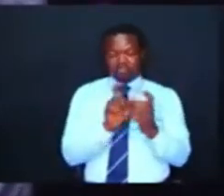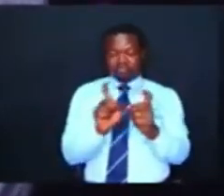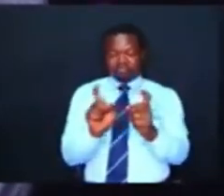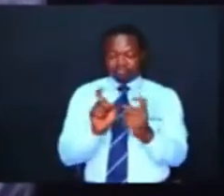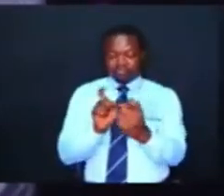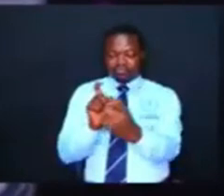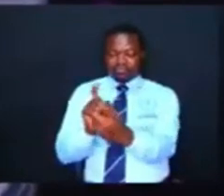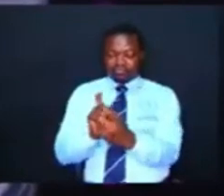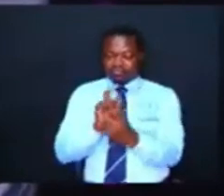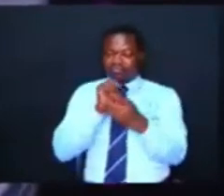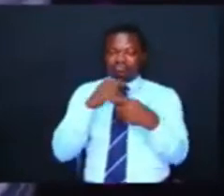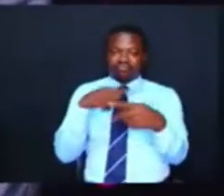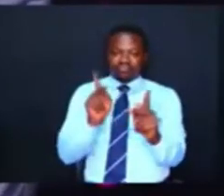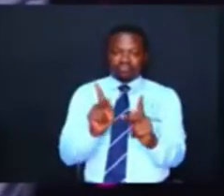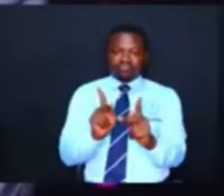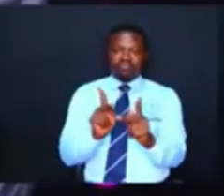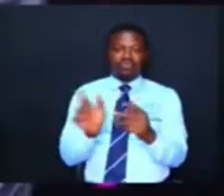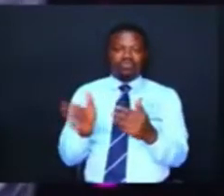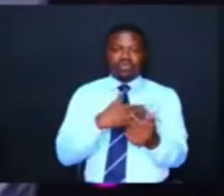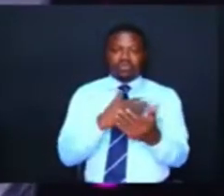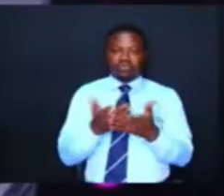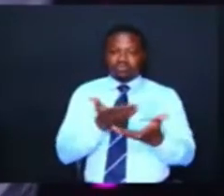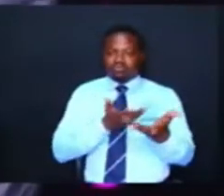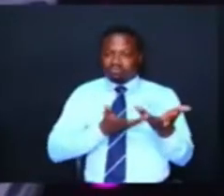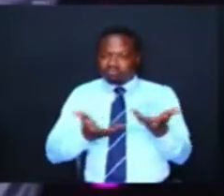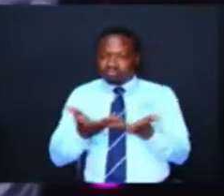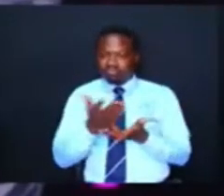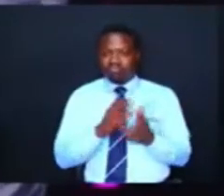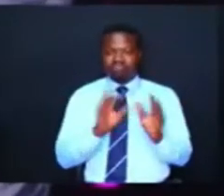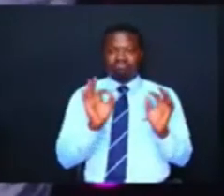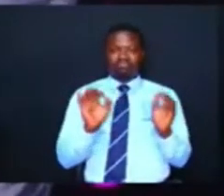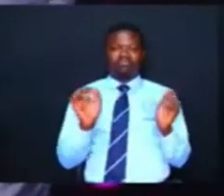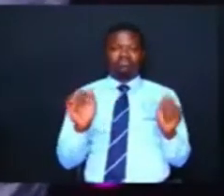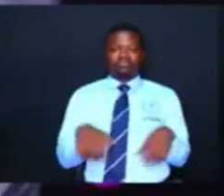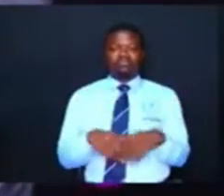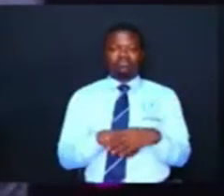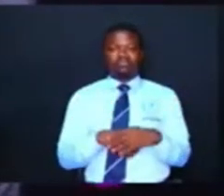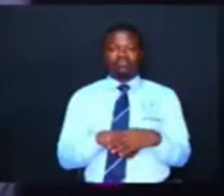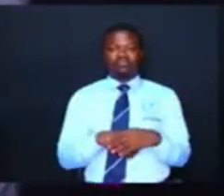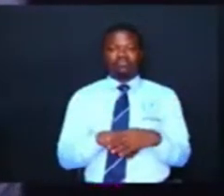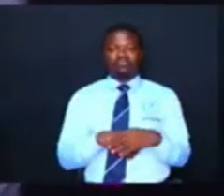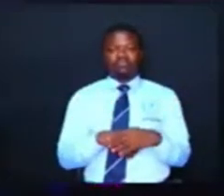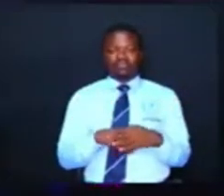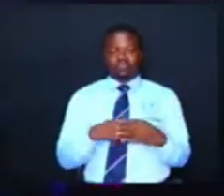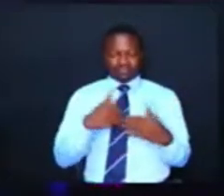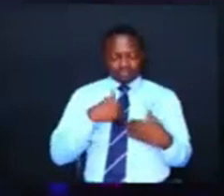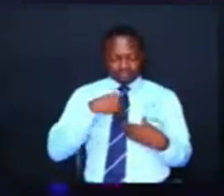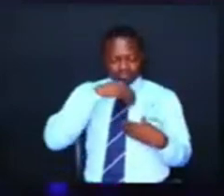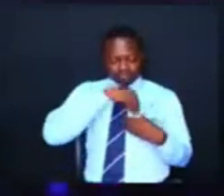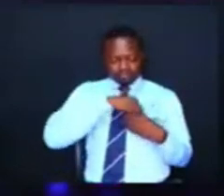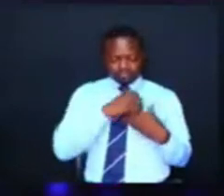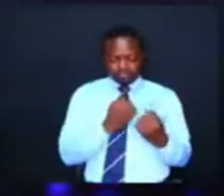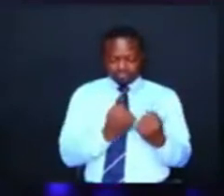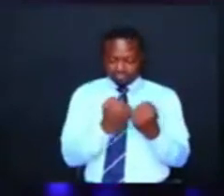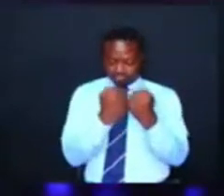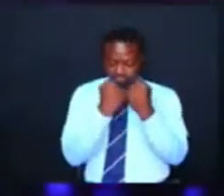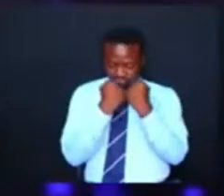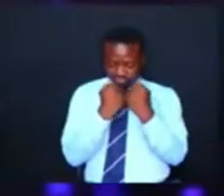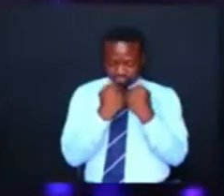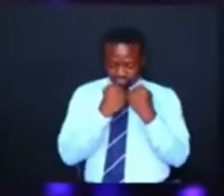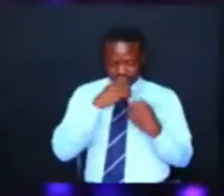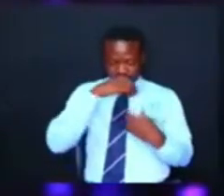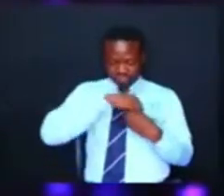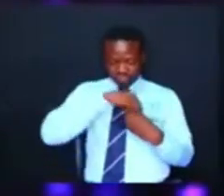do e nyini wo yakoma mu a didn't mean nya obi ho me na sepo enya kwan po e wo ye ntem. Strong inner man. Say imuni pa no wo ahoden.